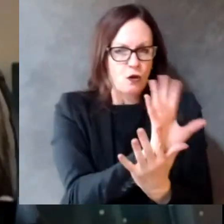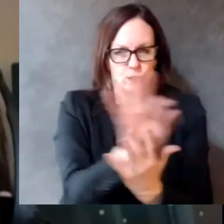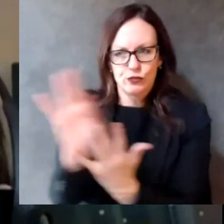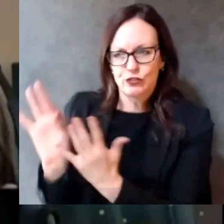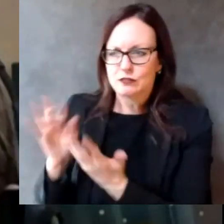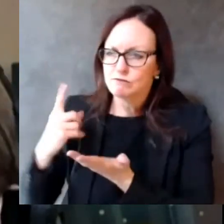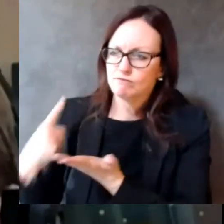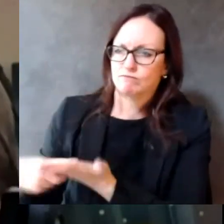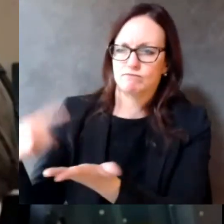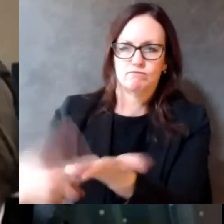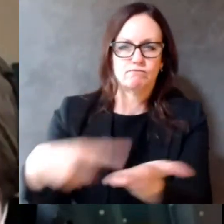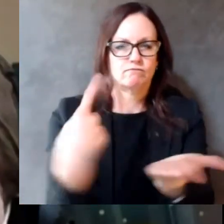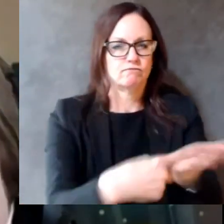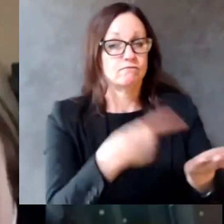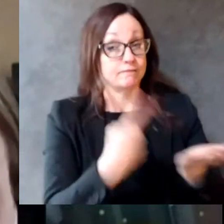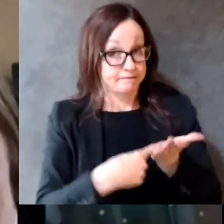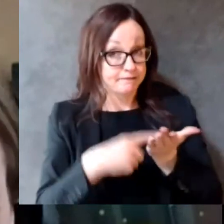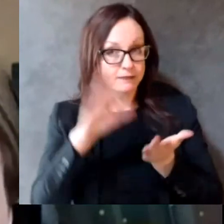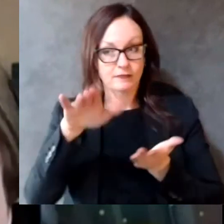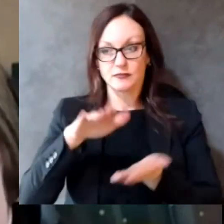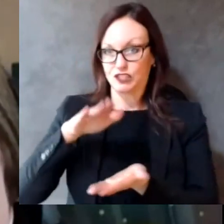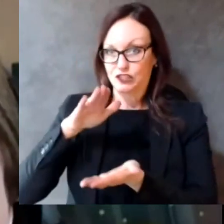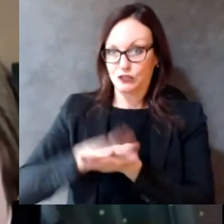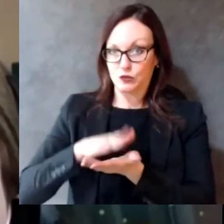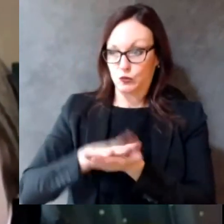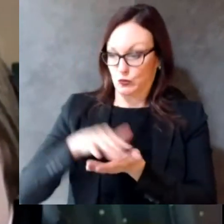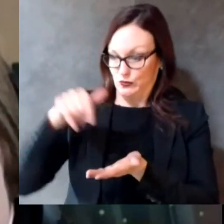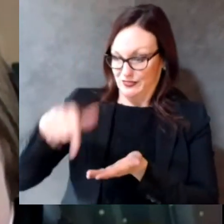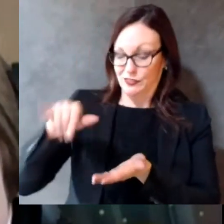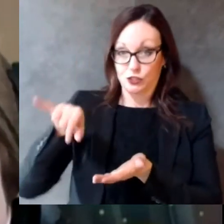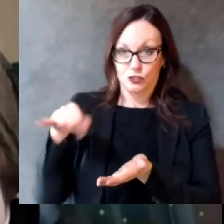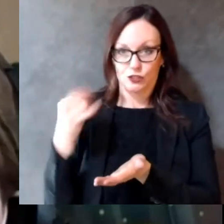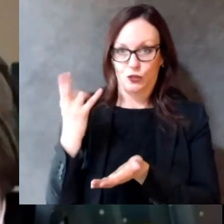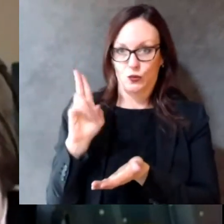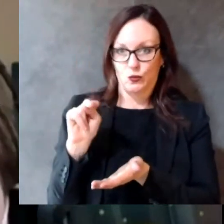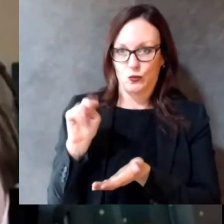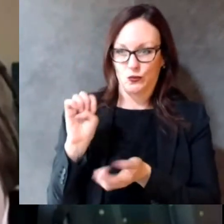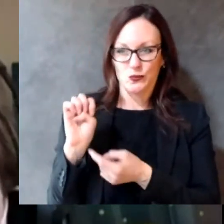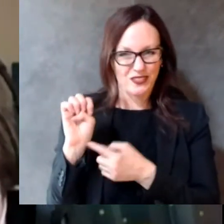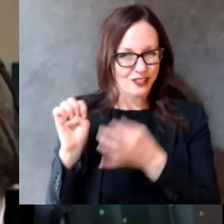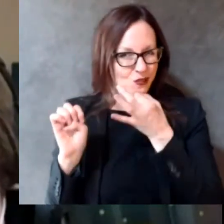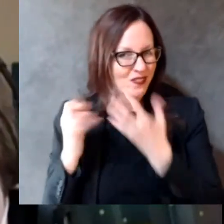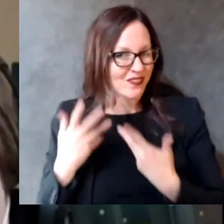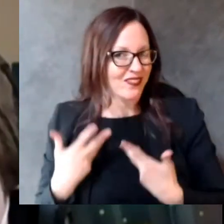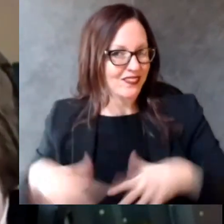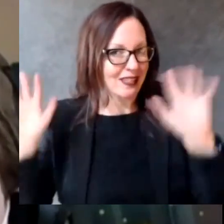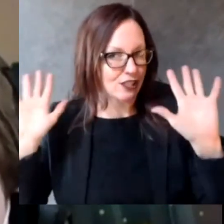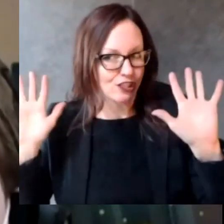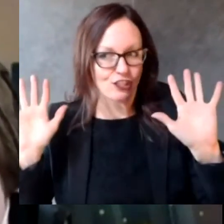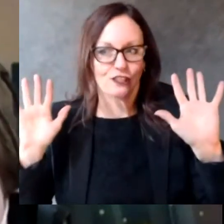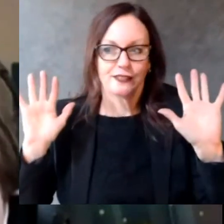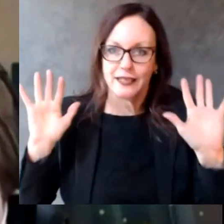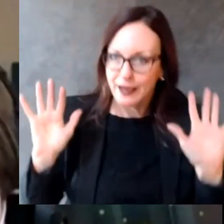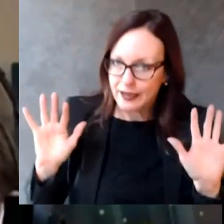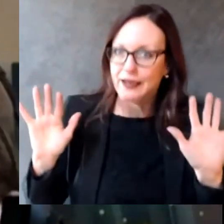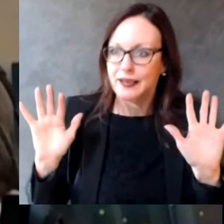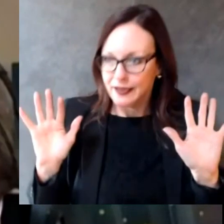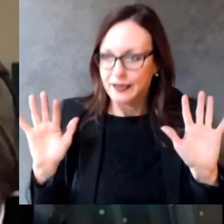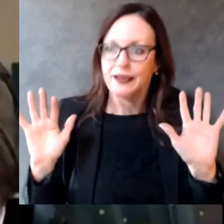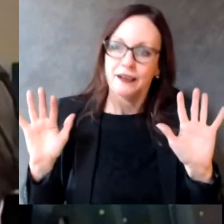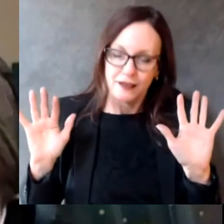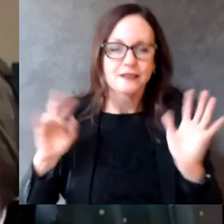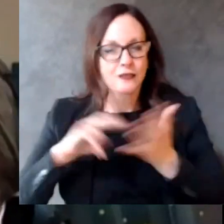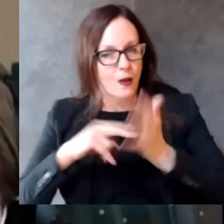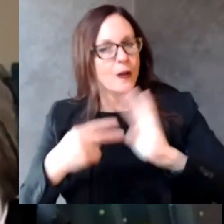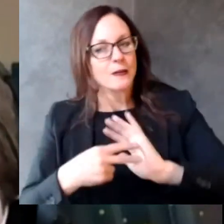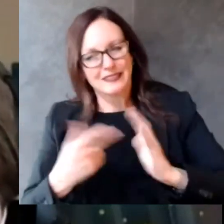suspect our community-based venues and our healthcare system is going to be a more viable option